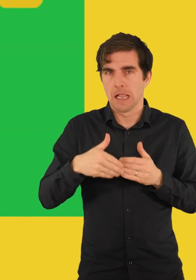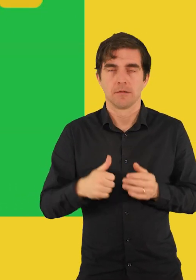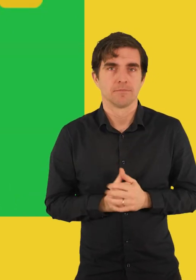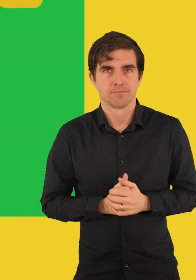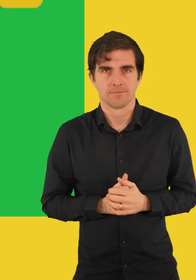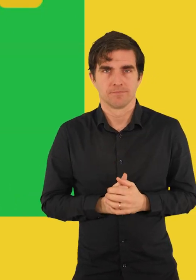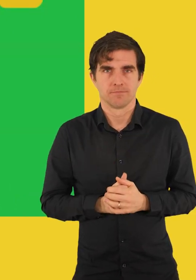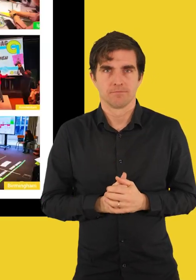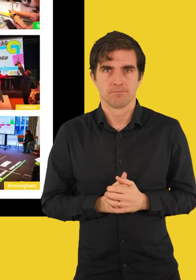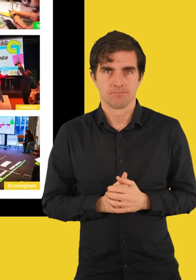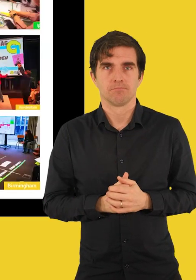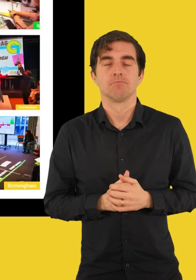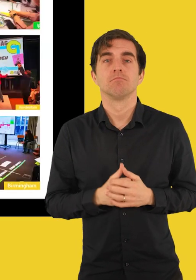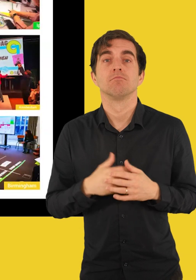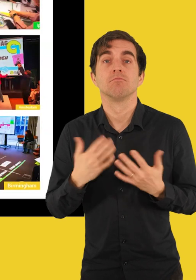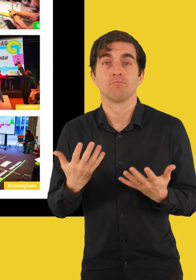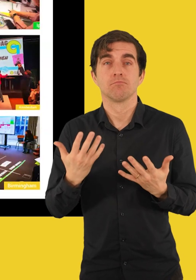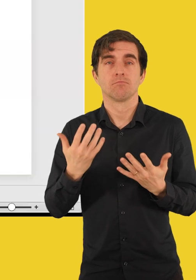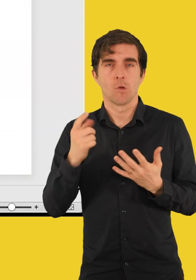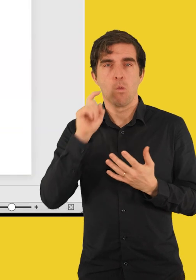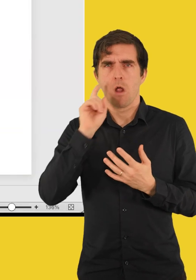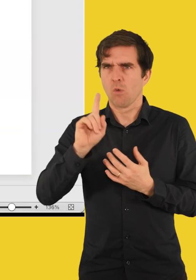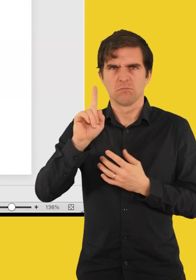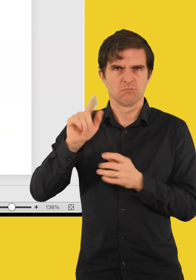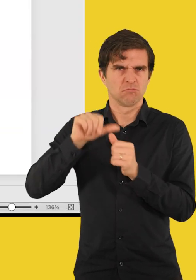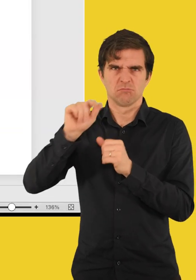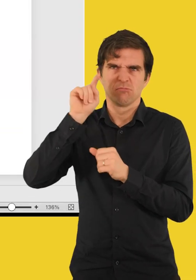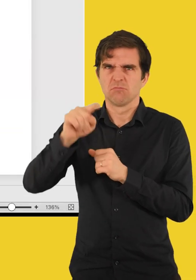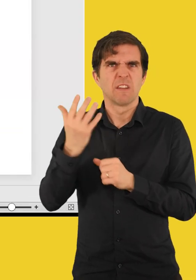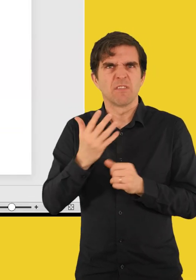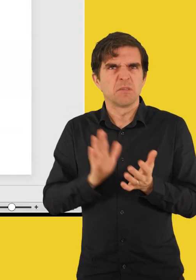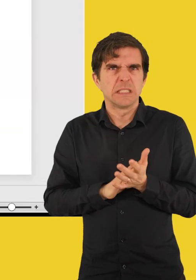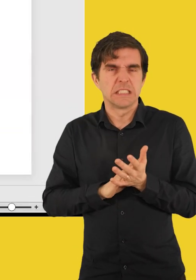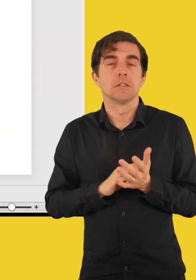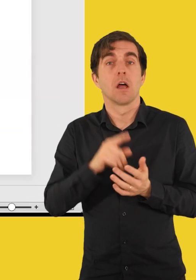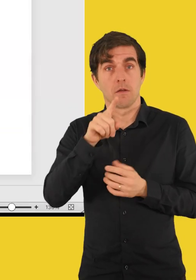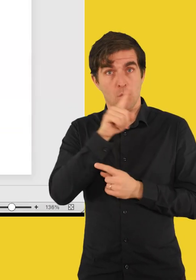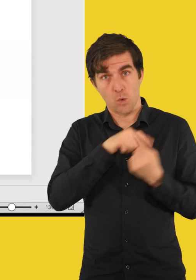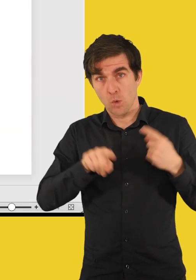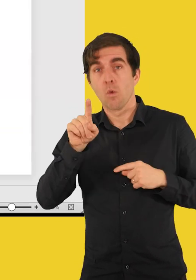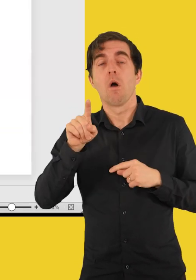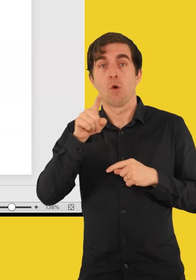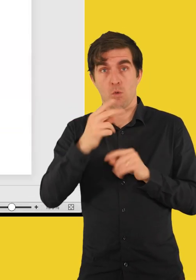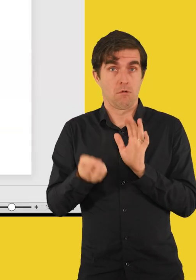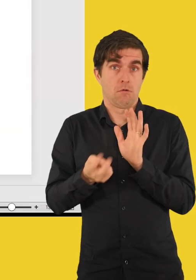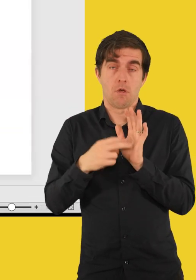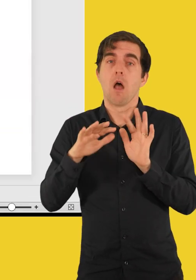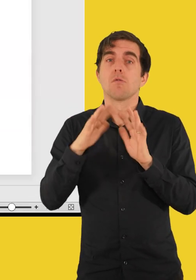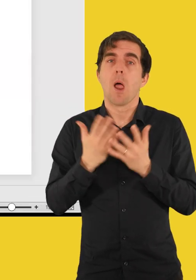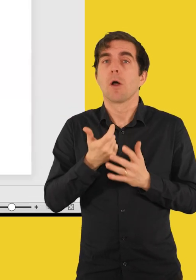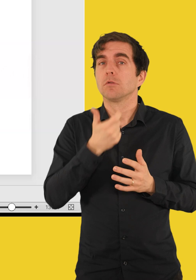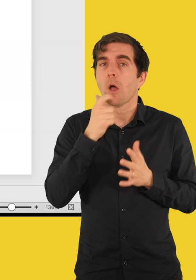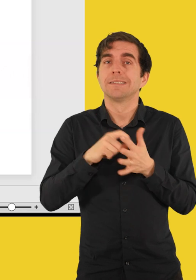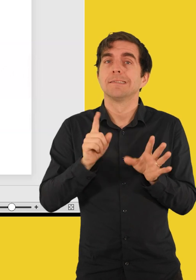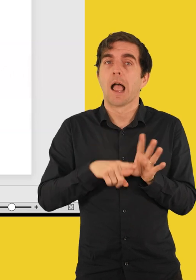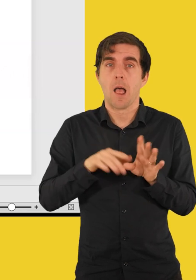this where we'll be after this in 15 minutes. If you go to the platform where you'll be